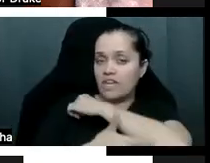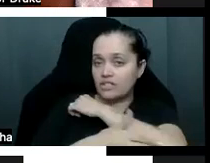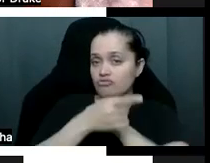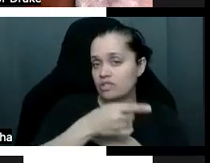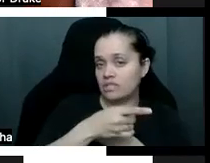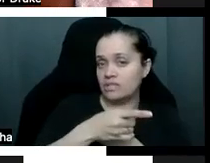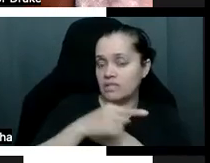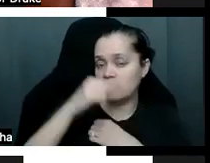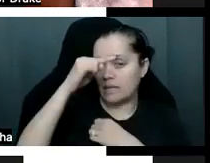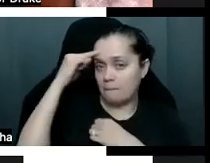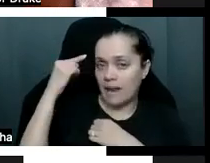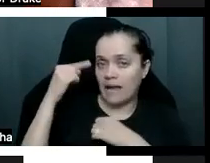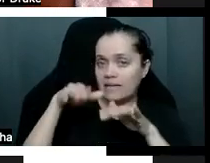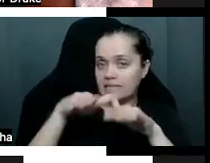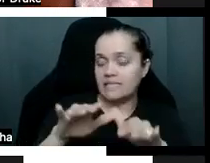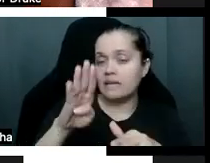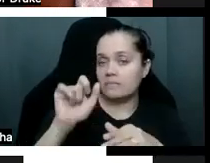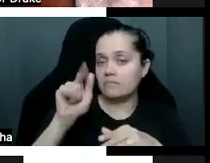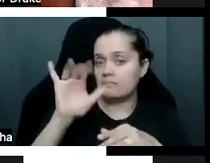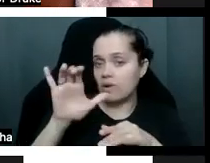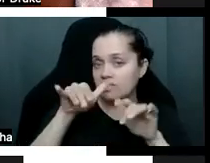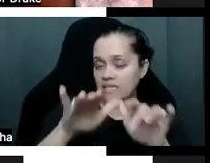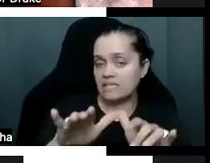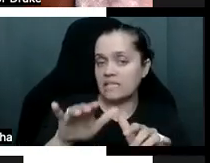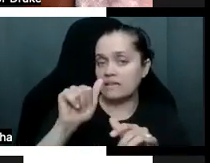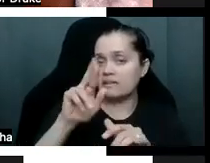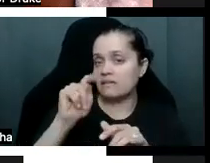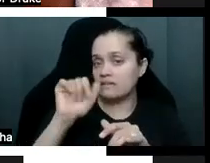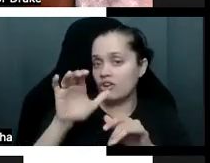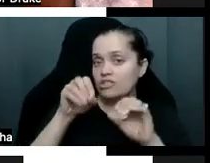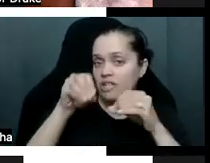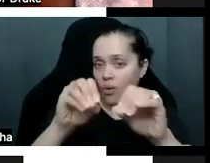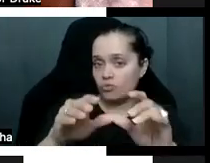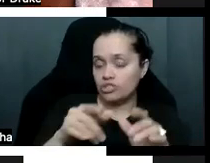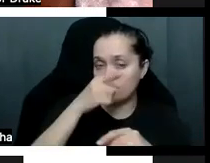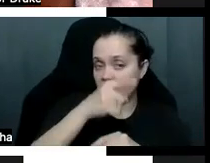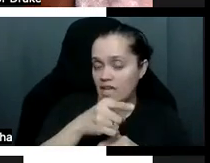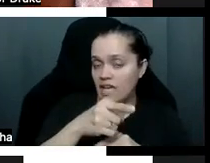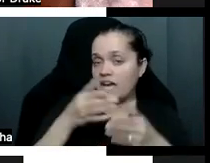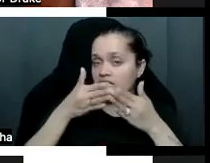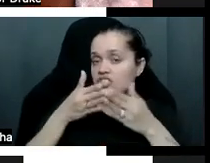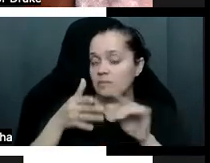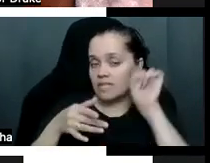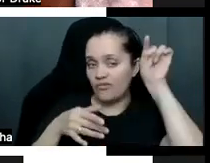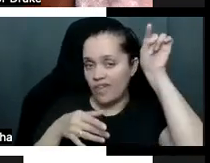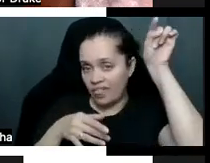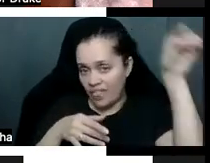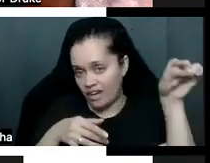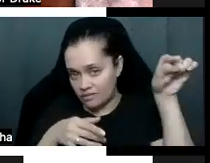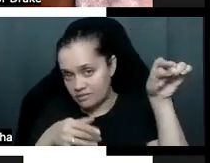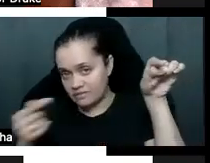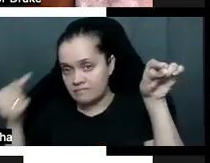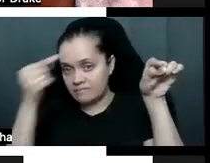in the Black Sea, in the Baltic Sea, even in the Arctic Ocean. They would have ships in their navy.